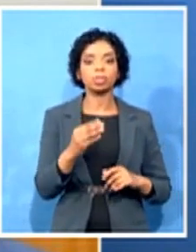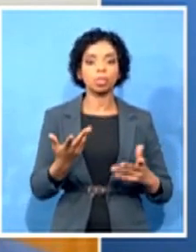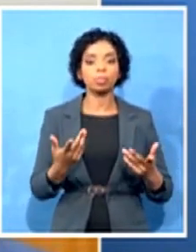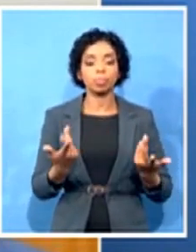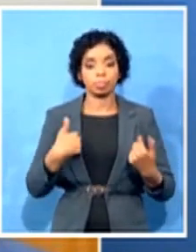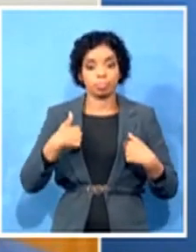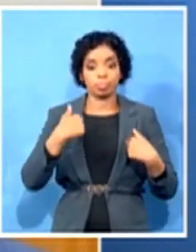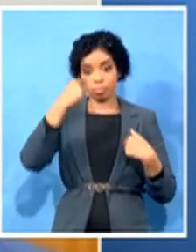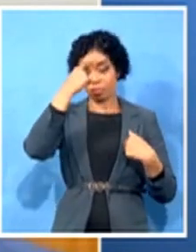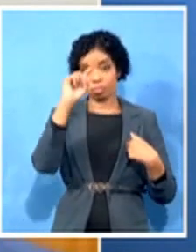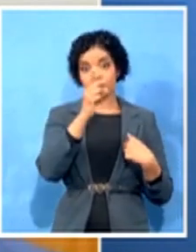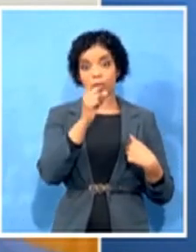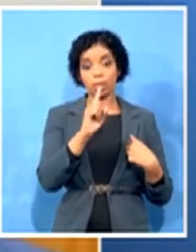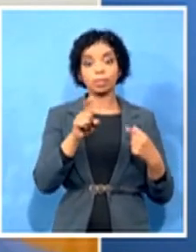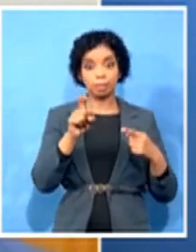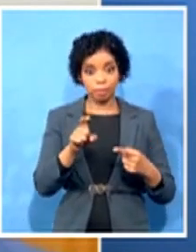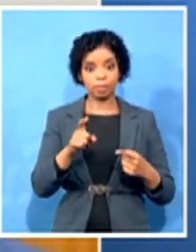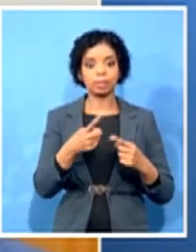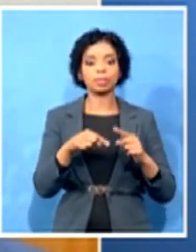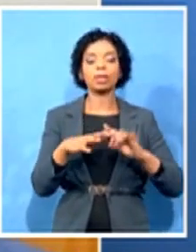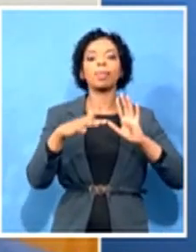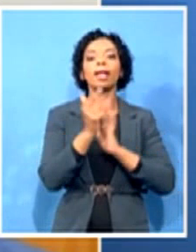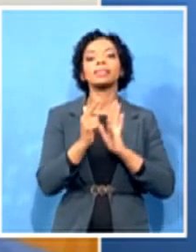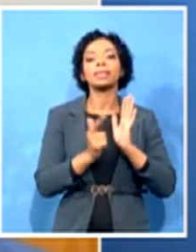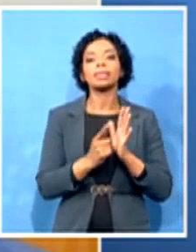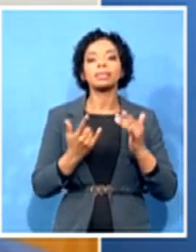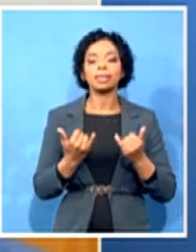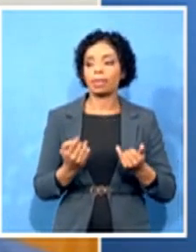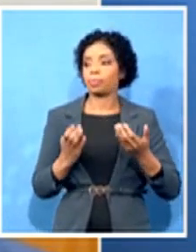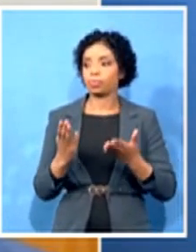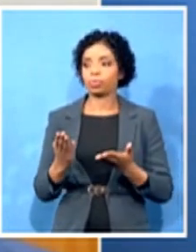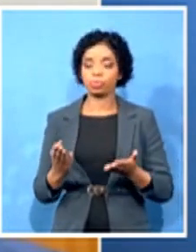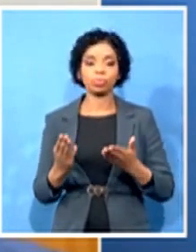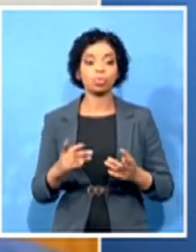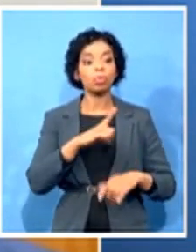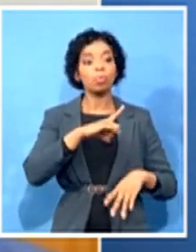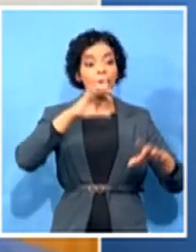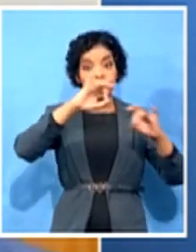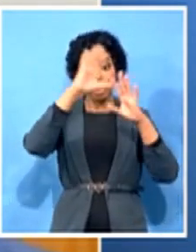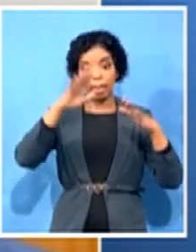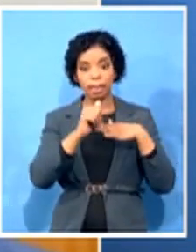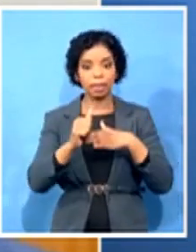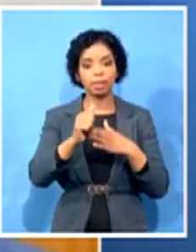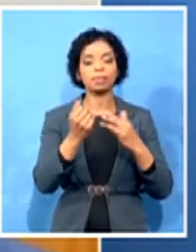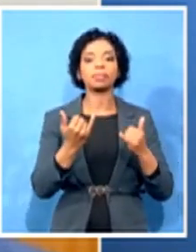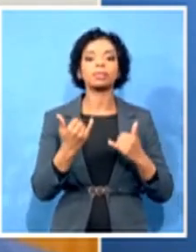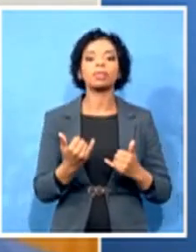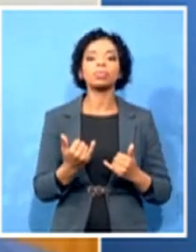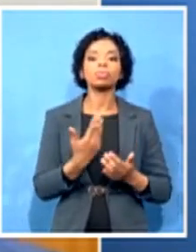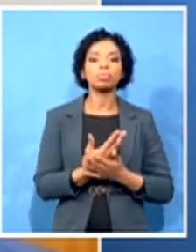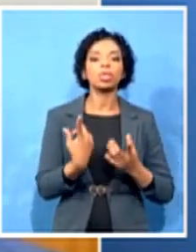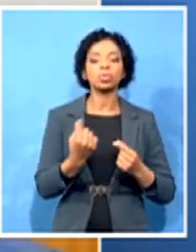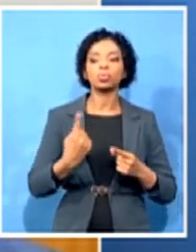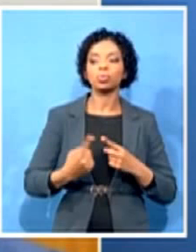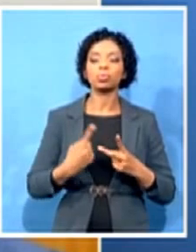should step in and actually set out clear guidelines as to when a person should do 1, 2, 3, under what circumstances, and when you are prohibited.